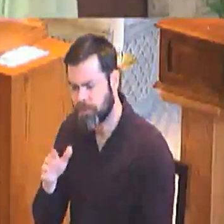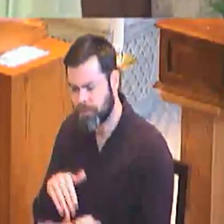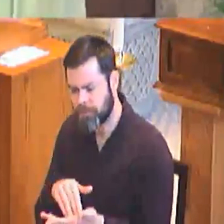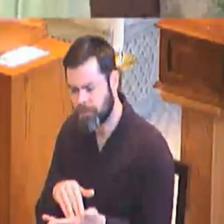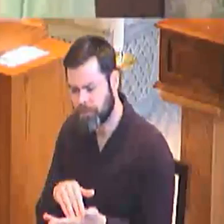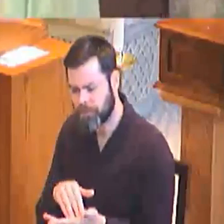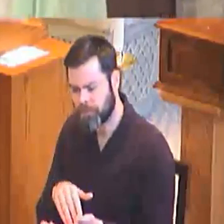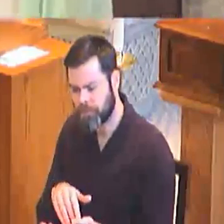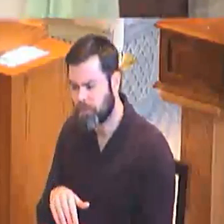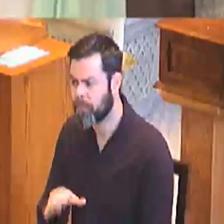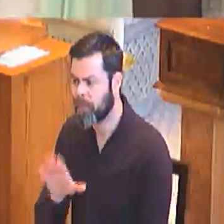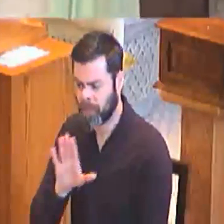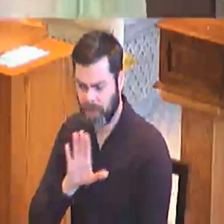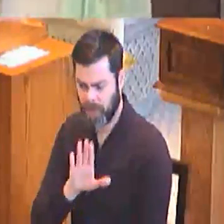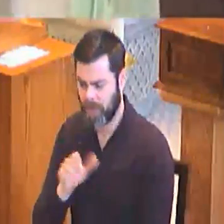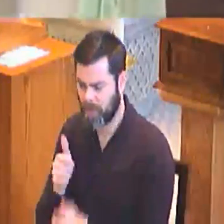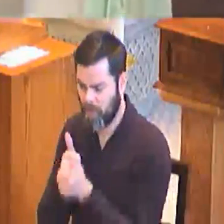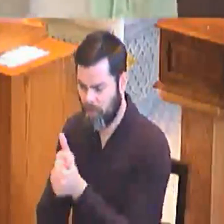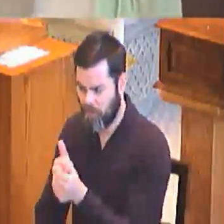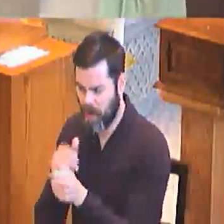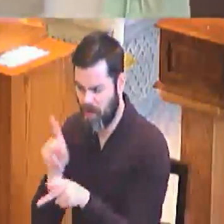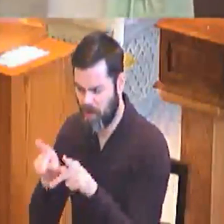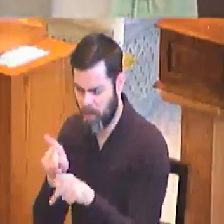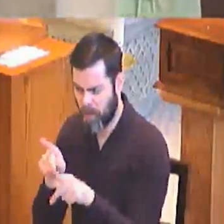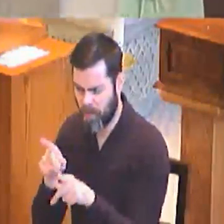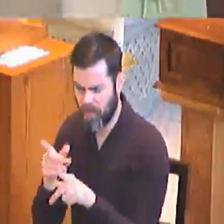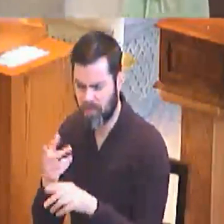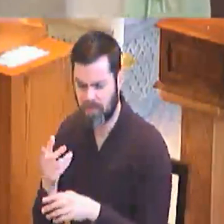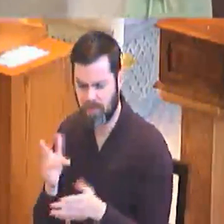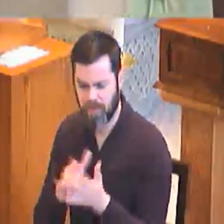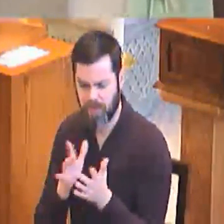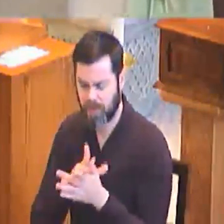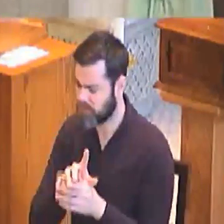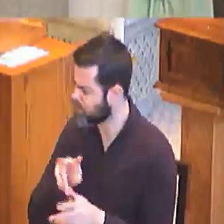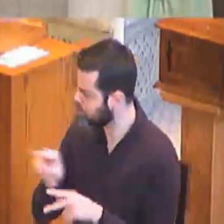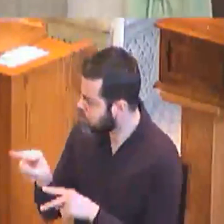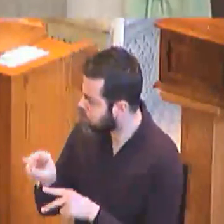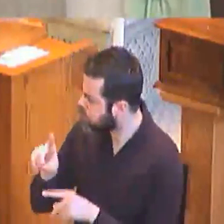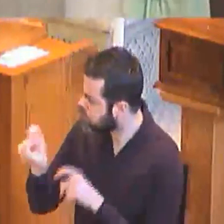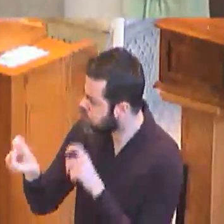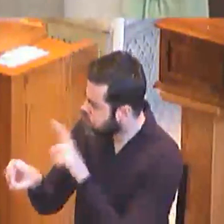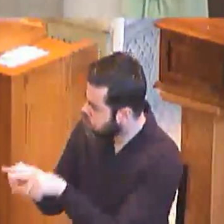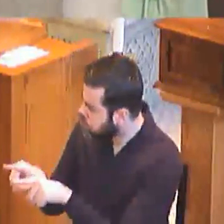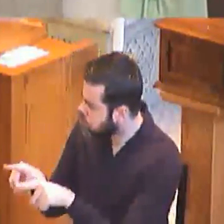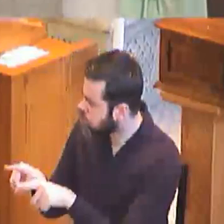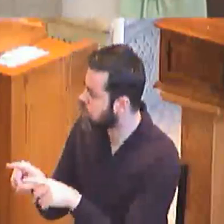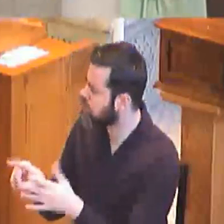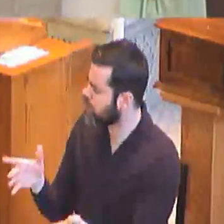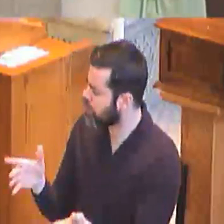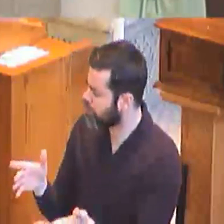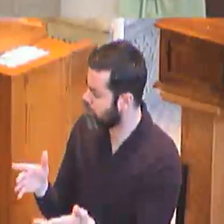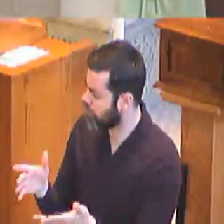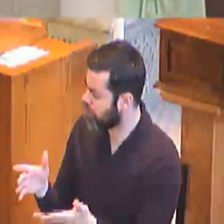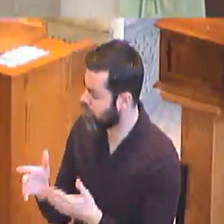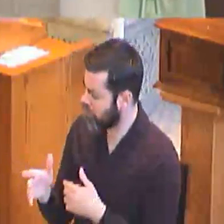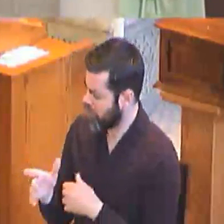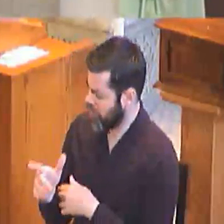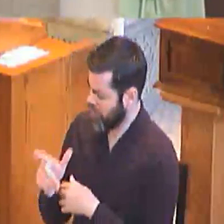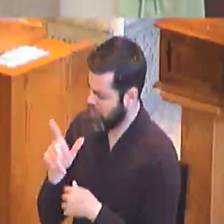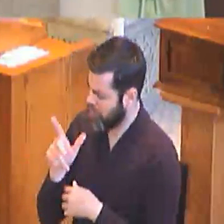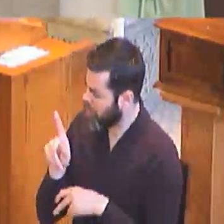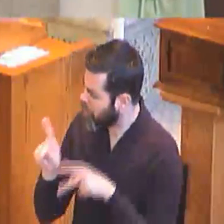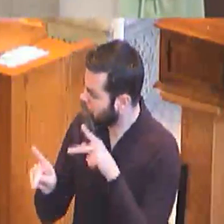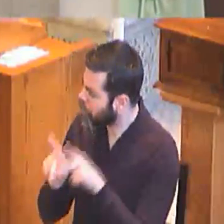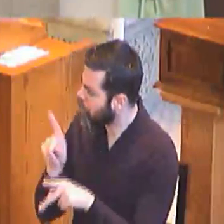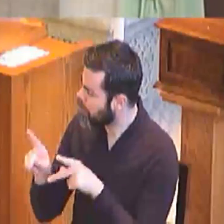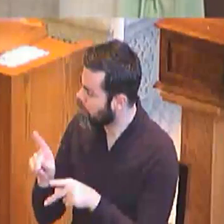he asked the question to his disciples. He says, now when Jesus came into the district of Caesarea Philippi, he asked his disciples, "Who do people say that